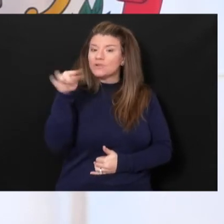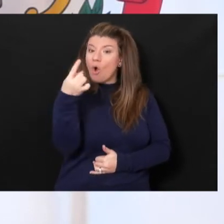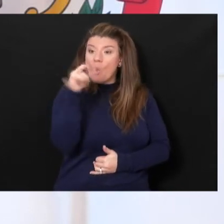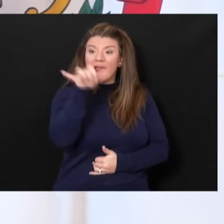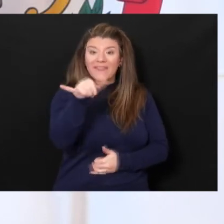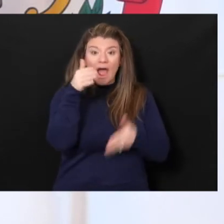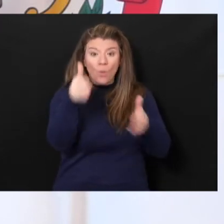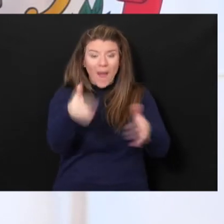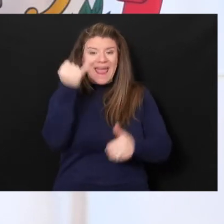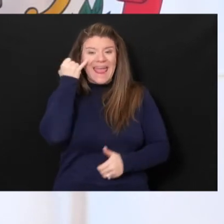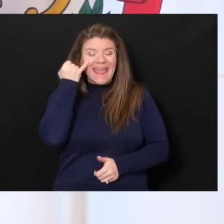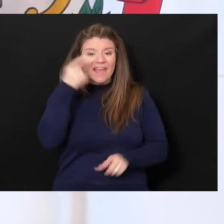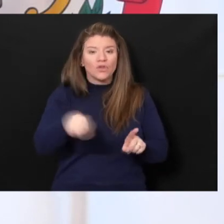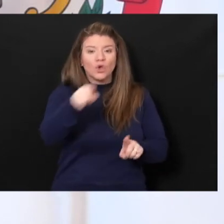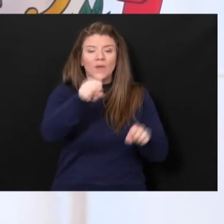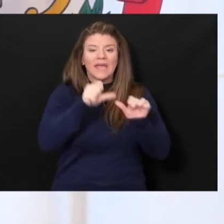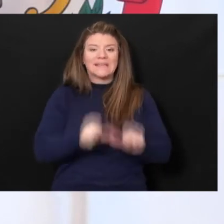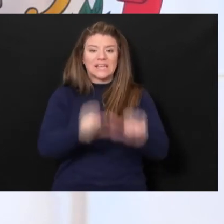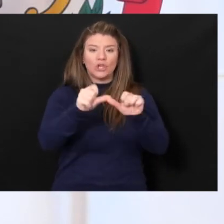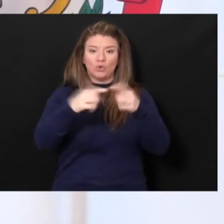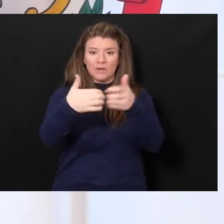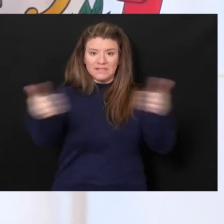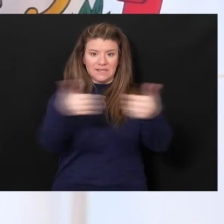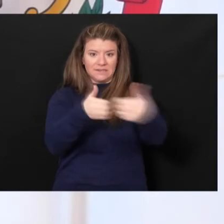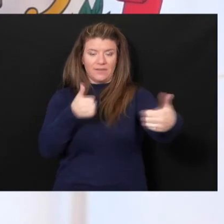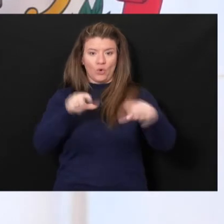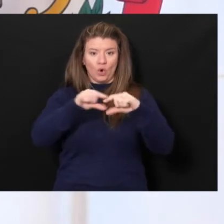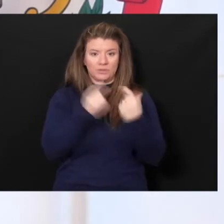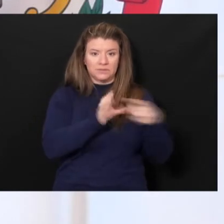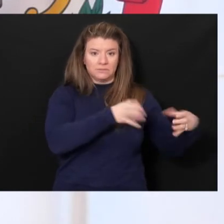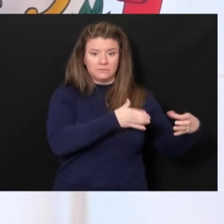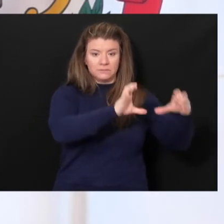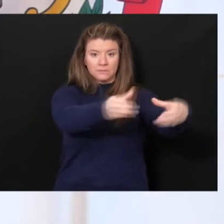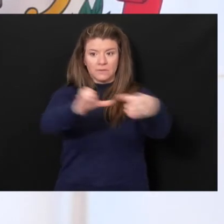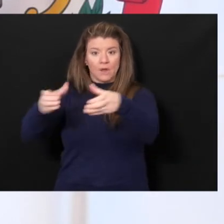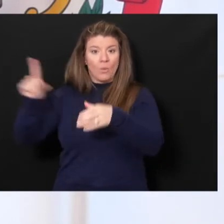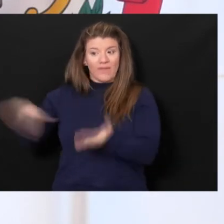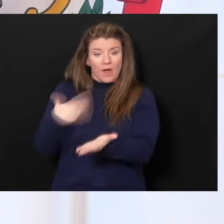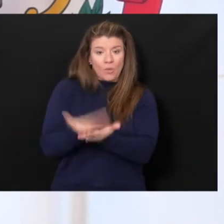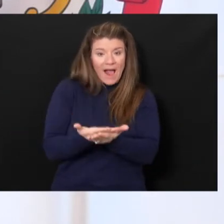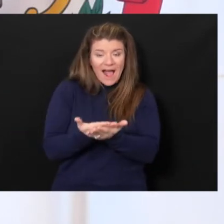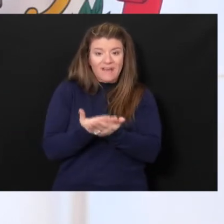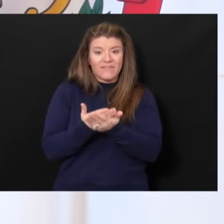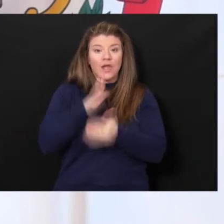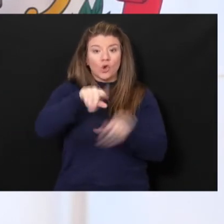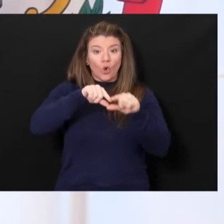social distancing can be maintained between groups as they arrive and sit together.